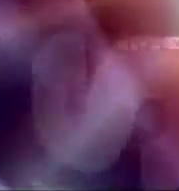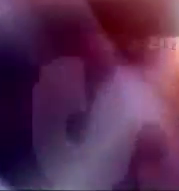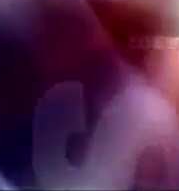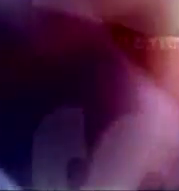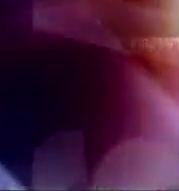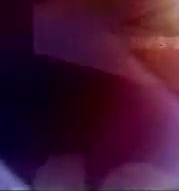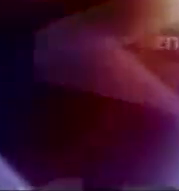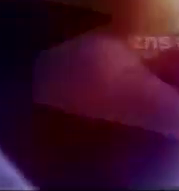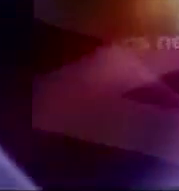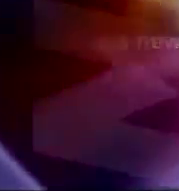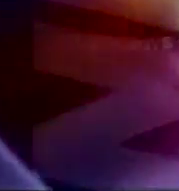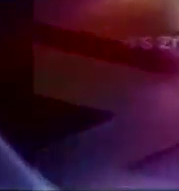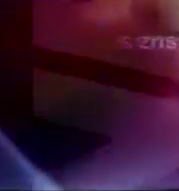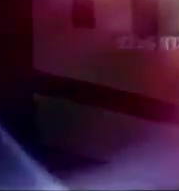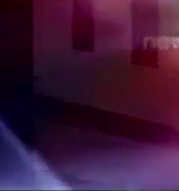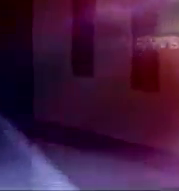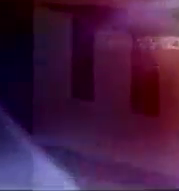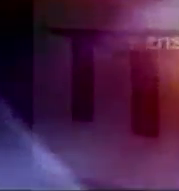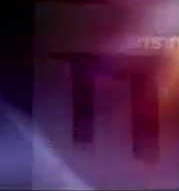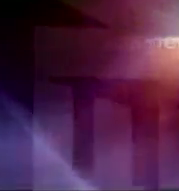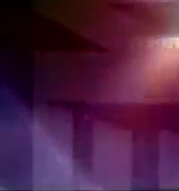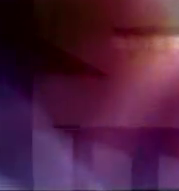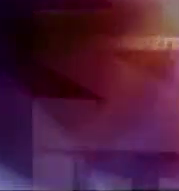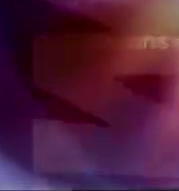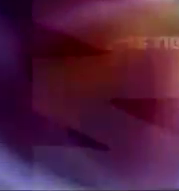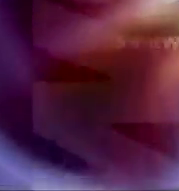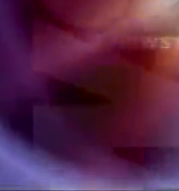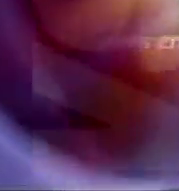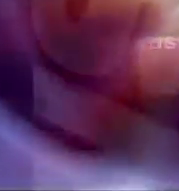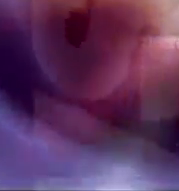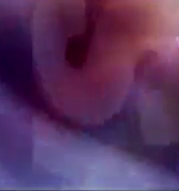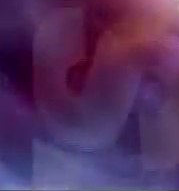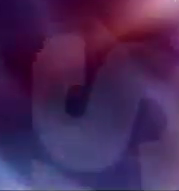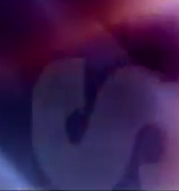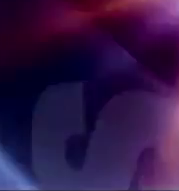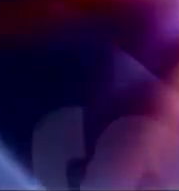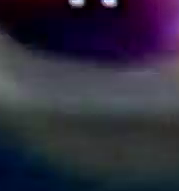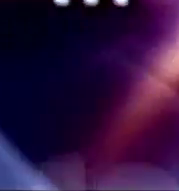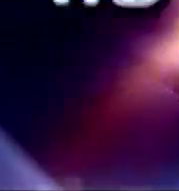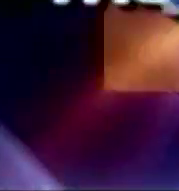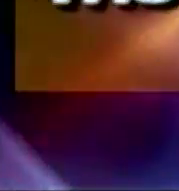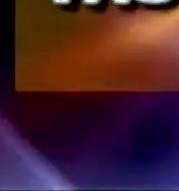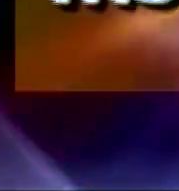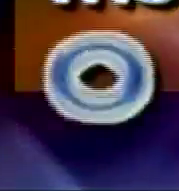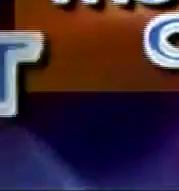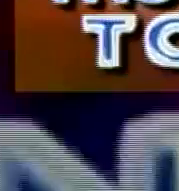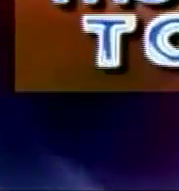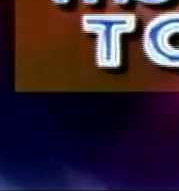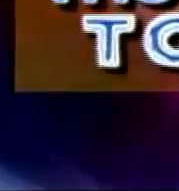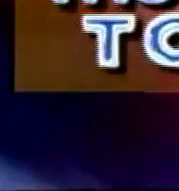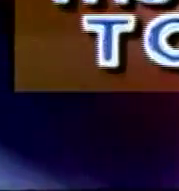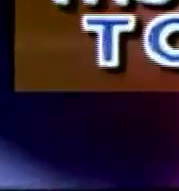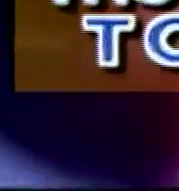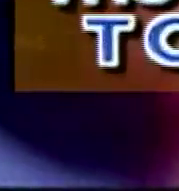Covering the islands of the Bahamas, ZNS Network presents The Bahamas Tonight.